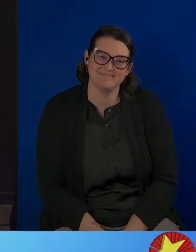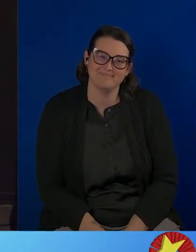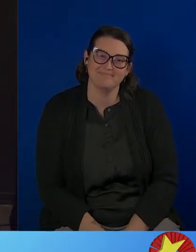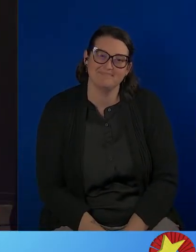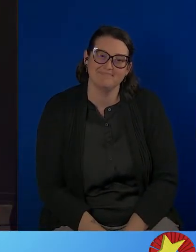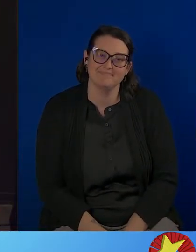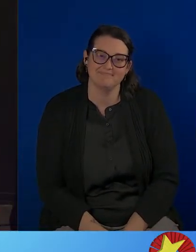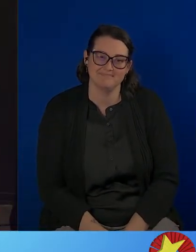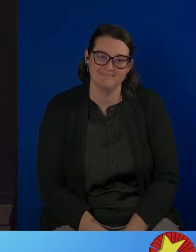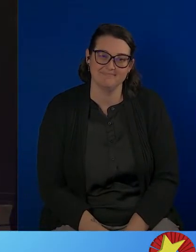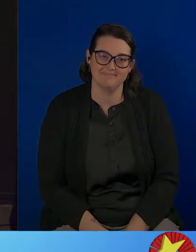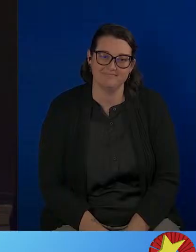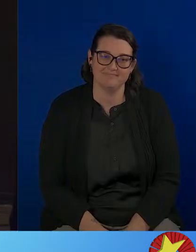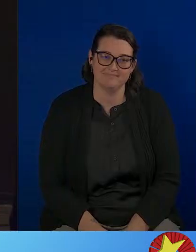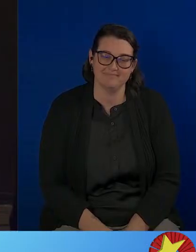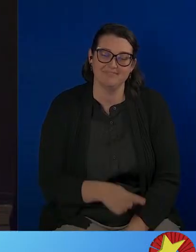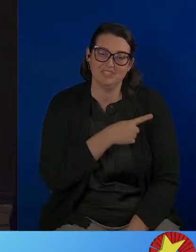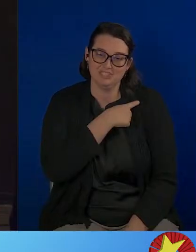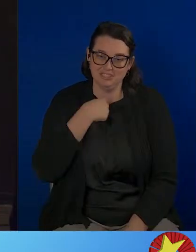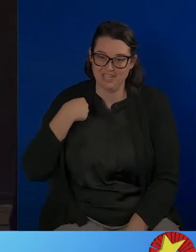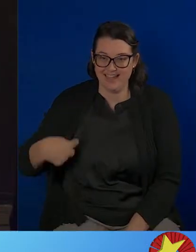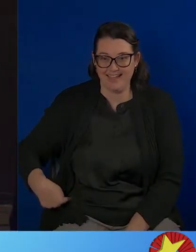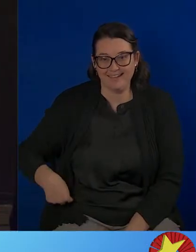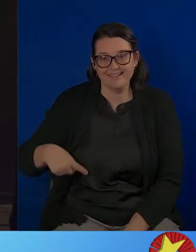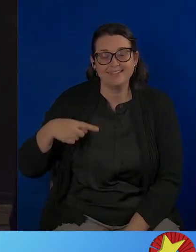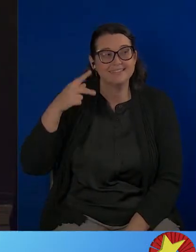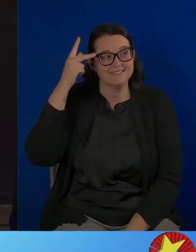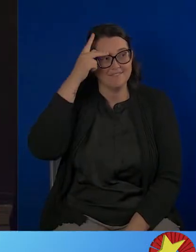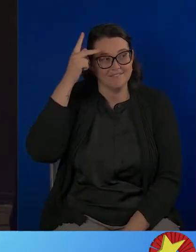There's a Chinese philosopher, Confucius,